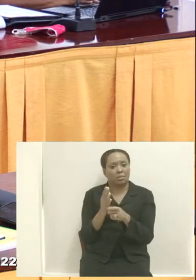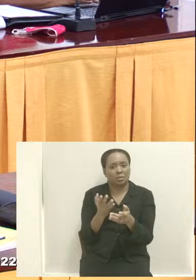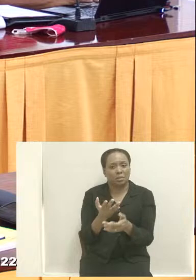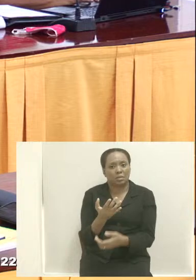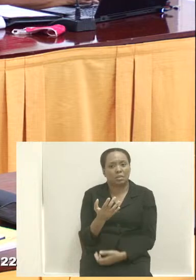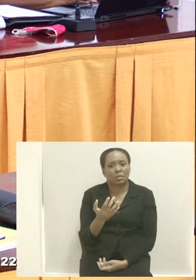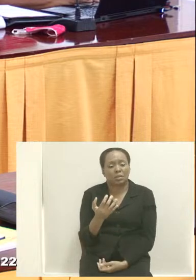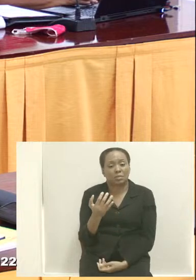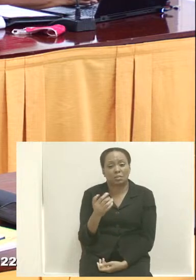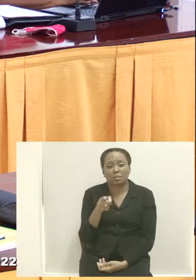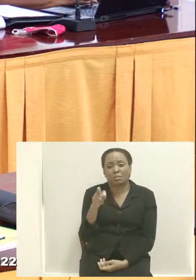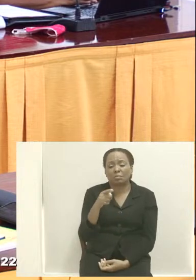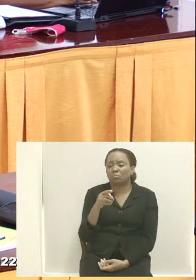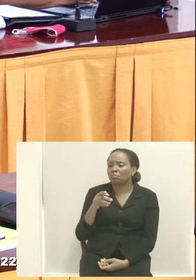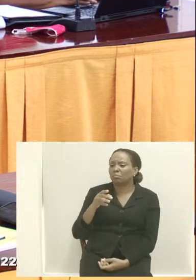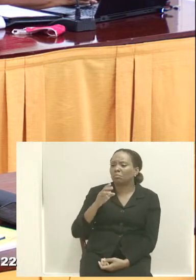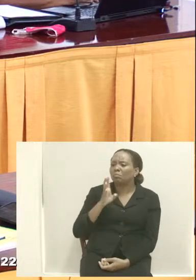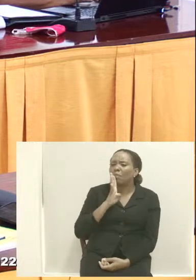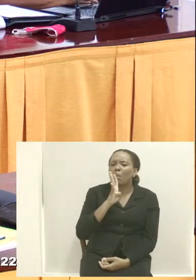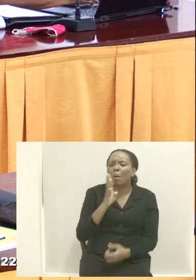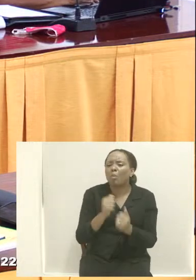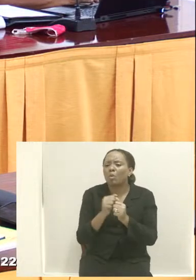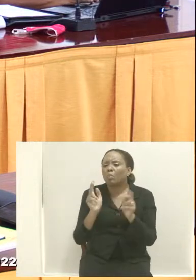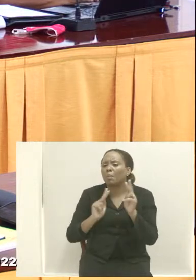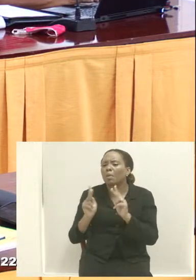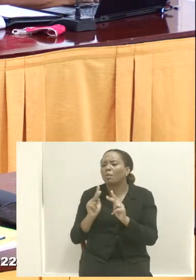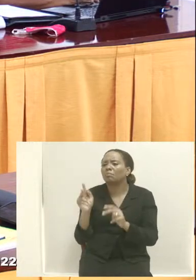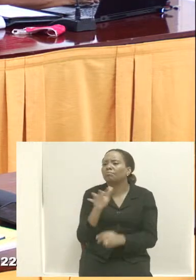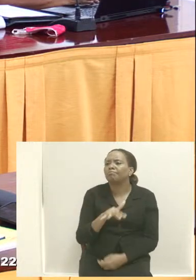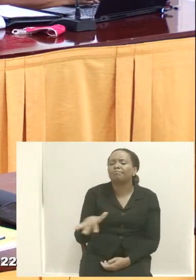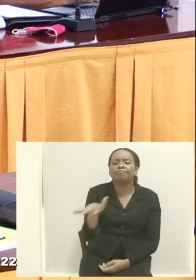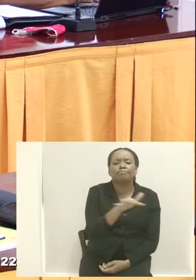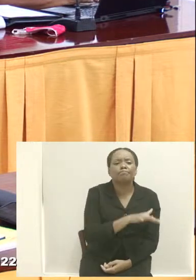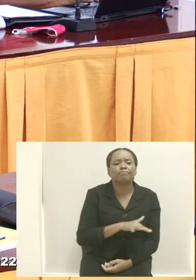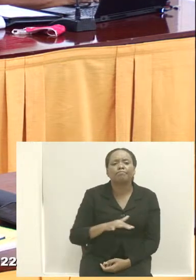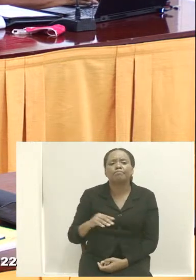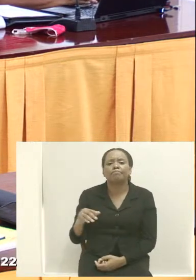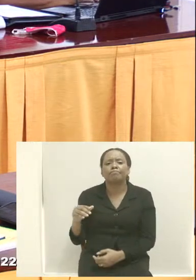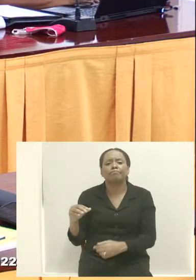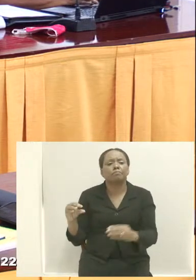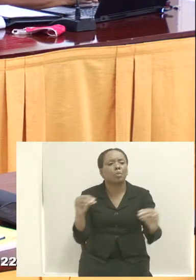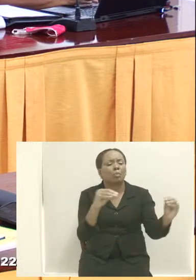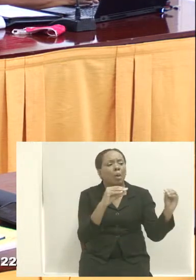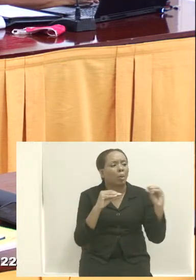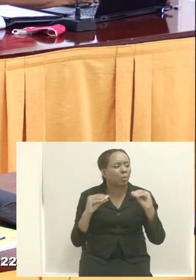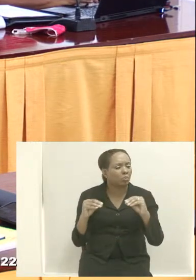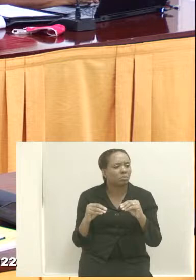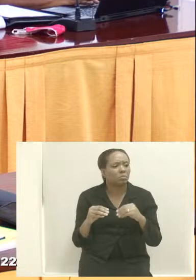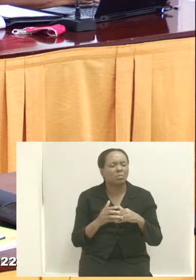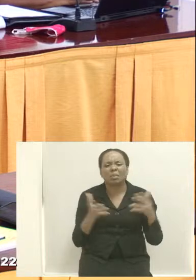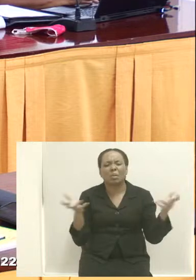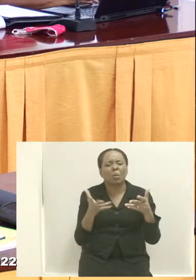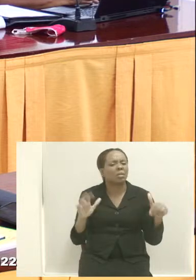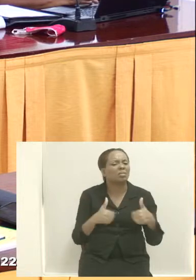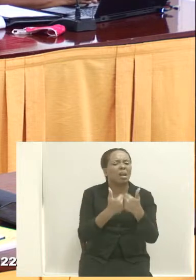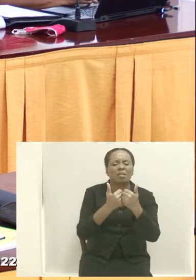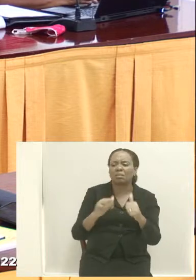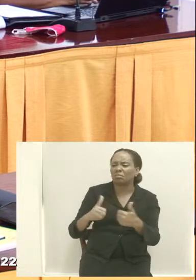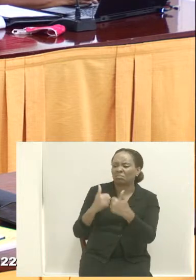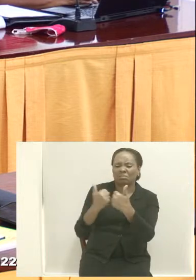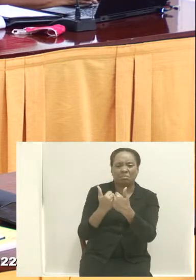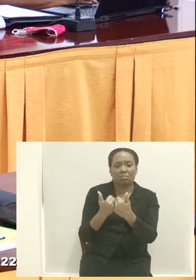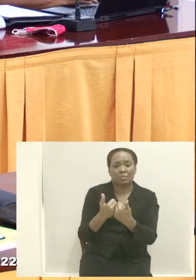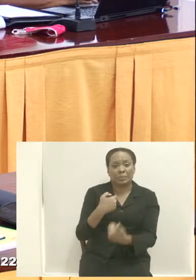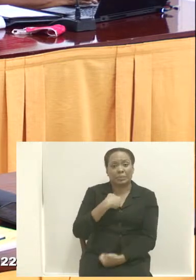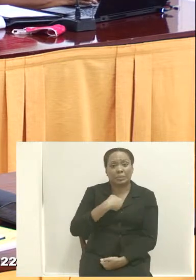just a theoretical thing, it's a common understanding. What are their challenges? Well, as minister, what I've tried to do is not